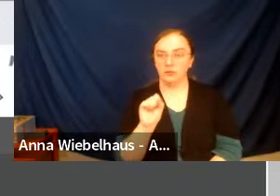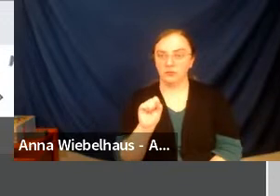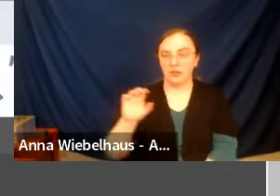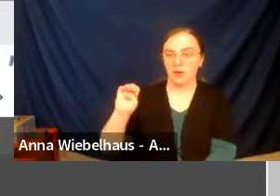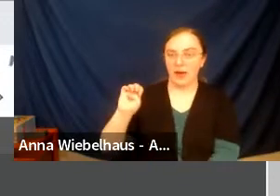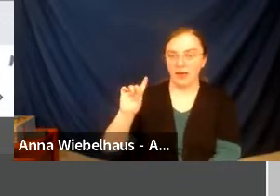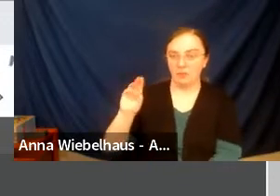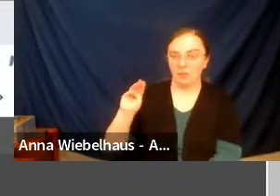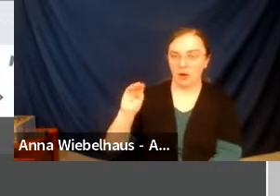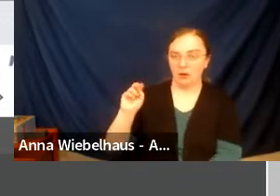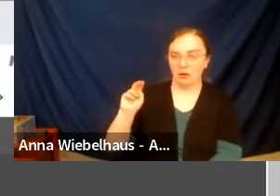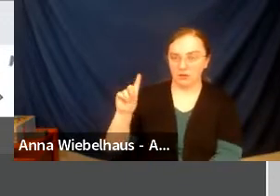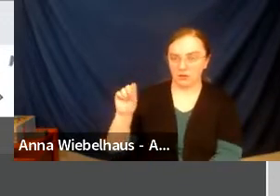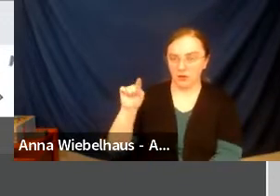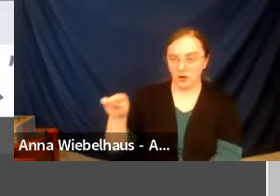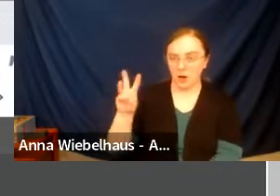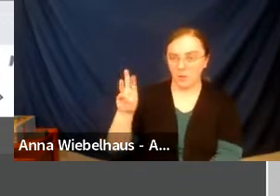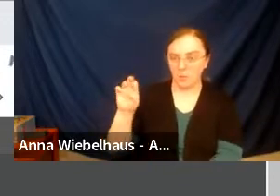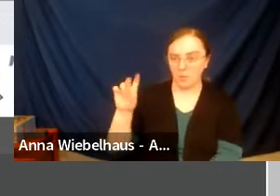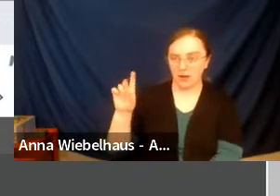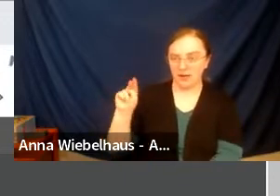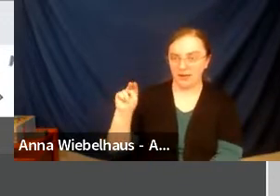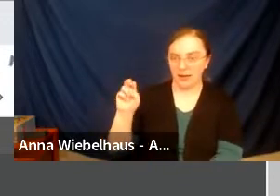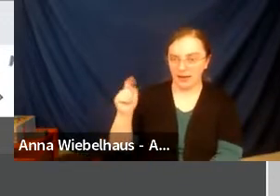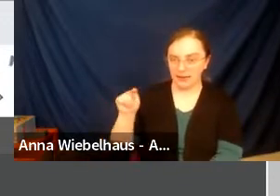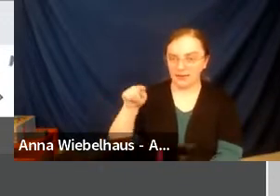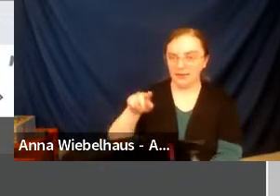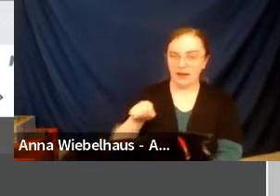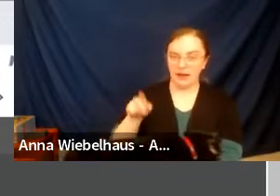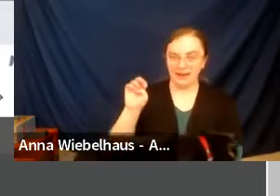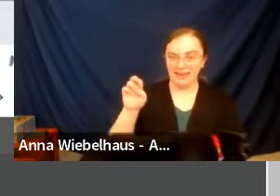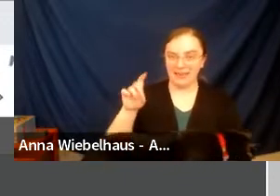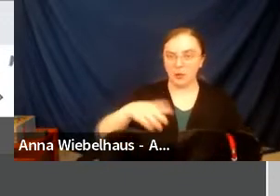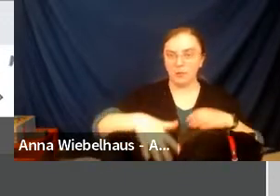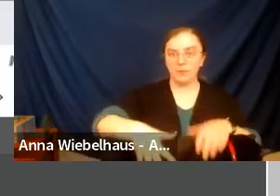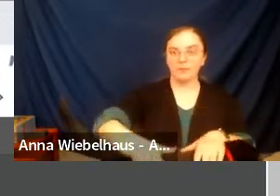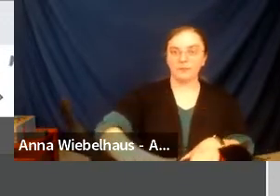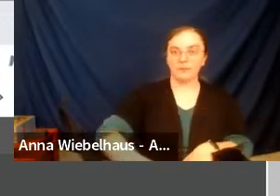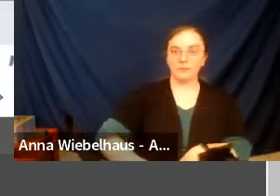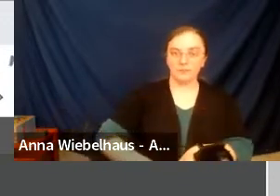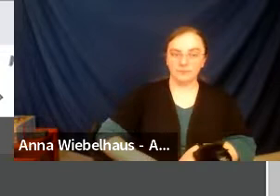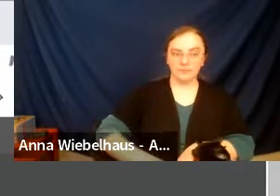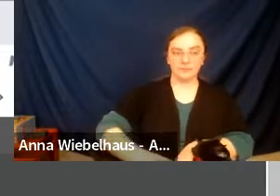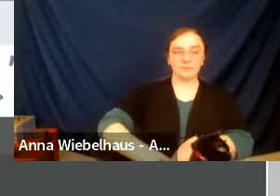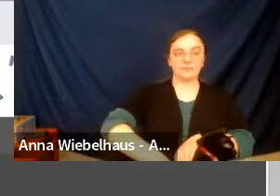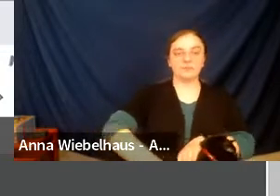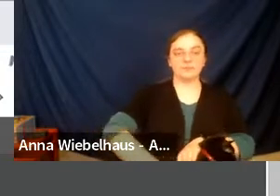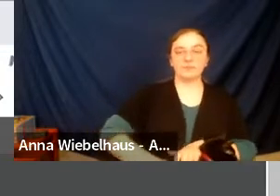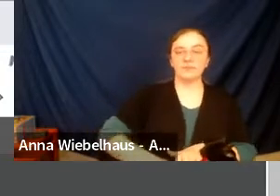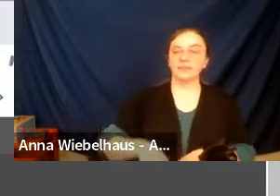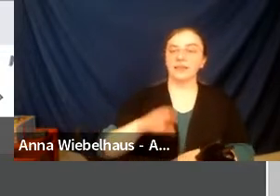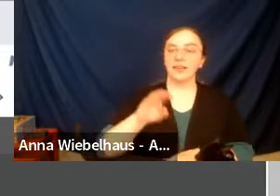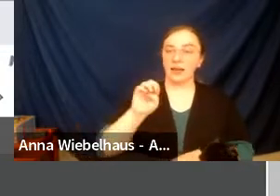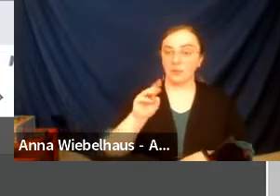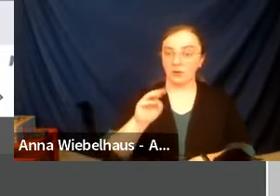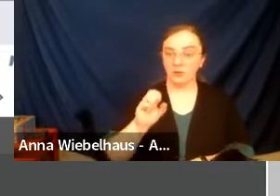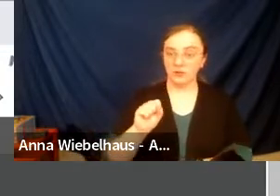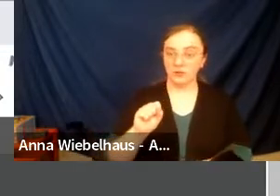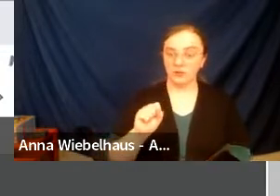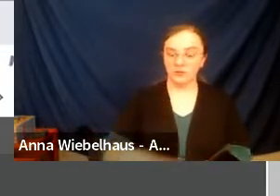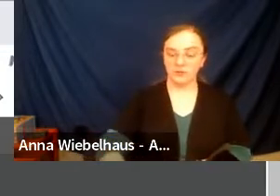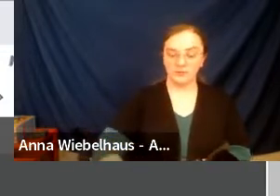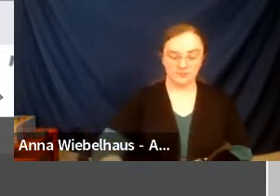edmonds.wednet.edu. If you type that in or type in Edmonds Schools, it will usually bring that to you. And then you're going to